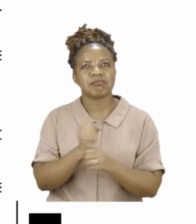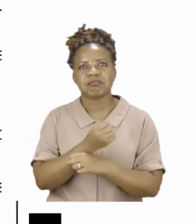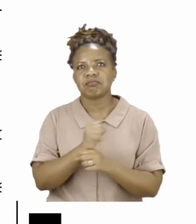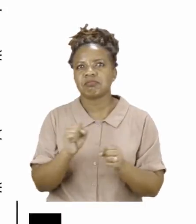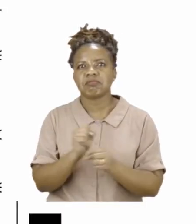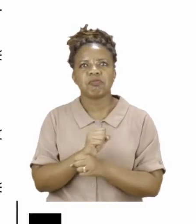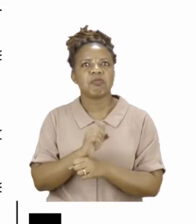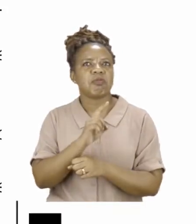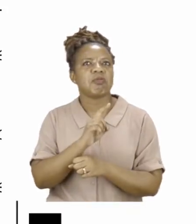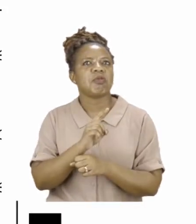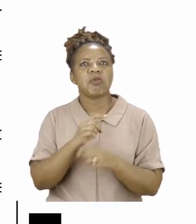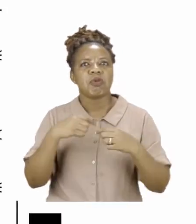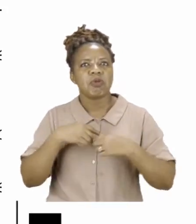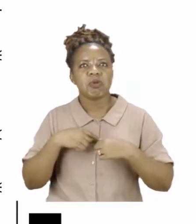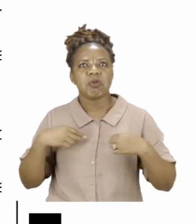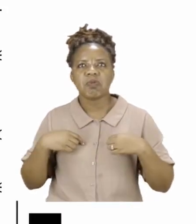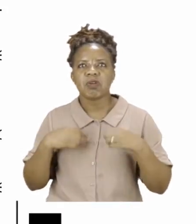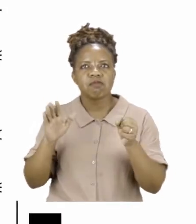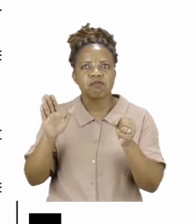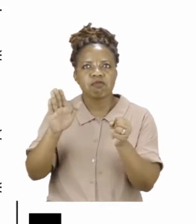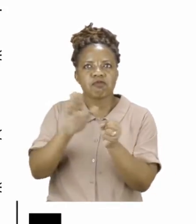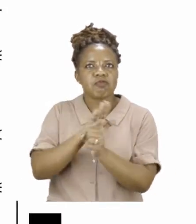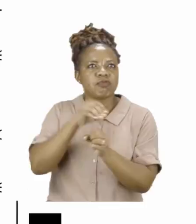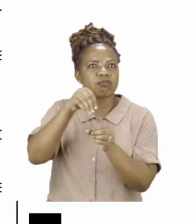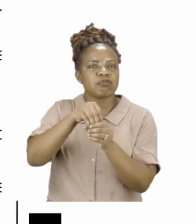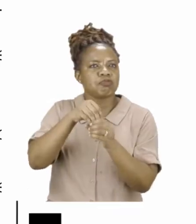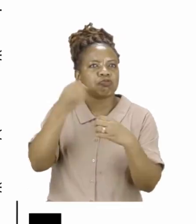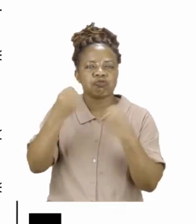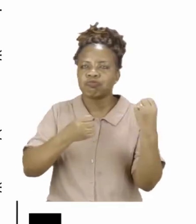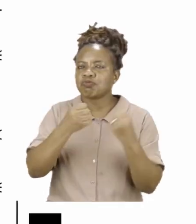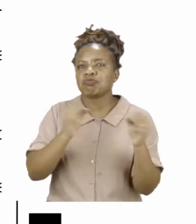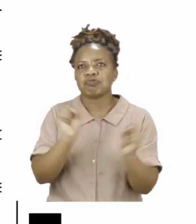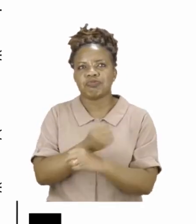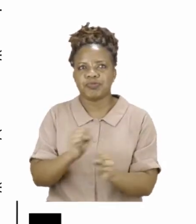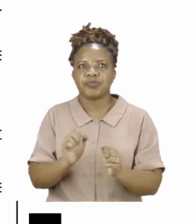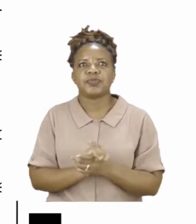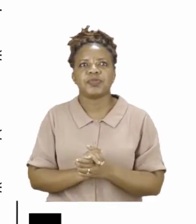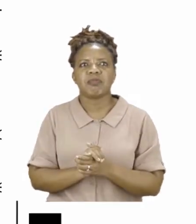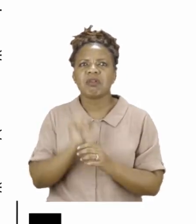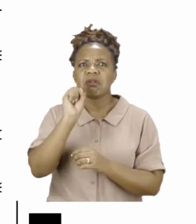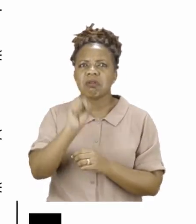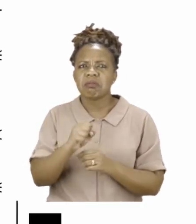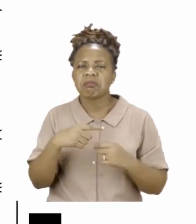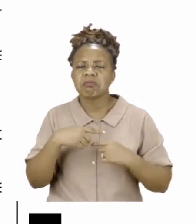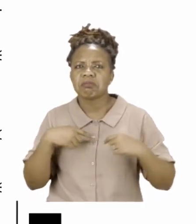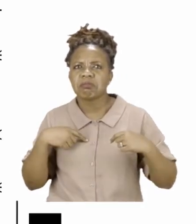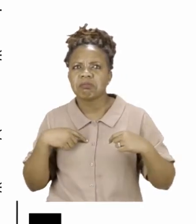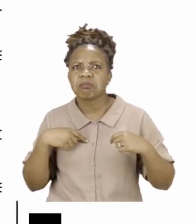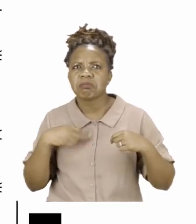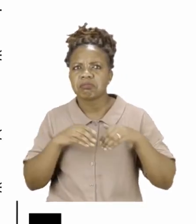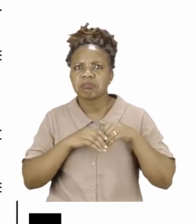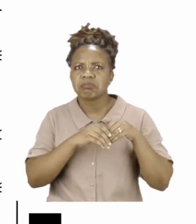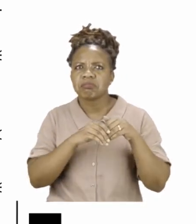car. Could we travel by aeroplane? I don't think so. It will